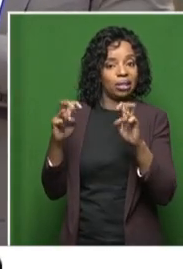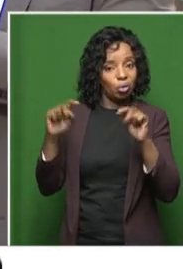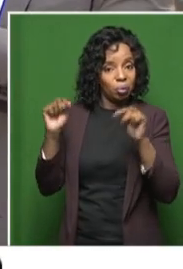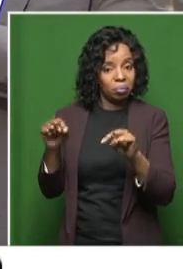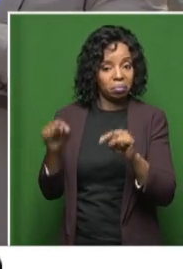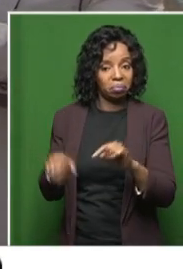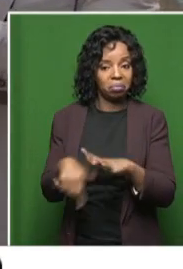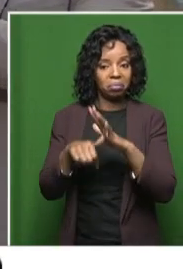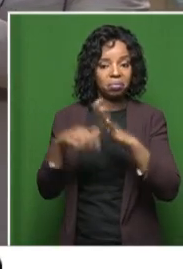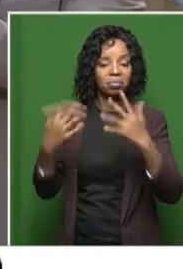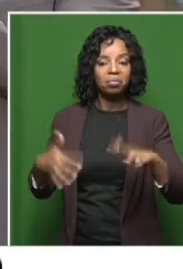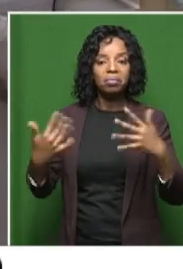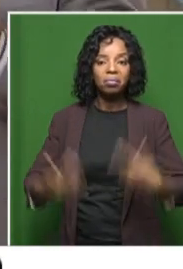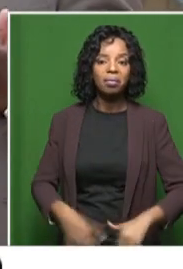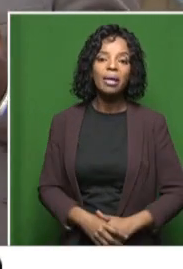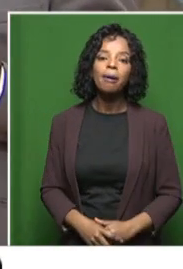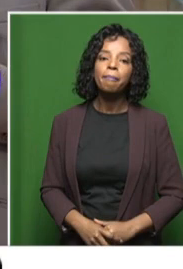attempt,